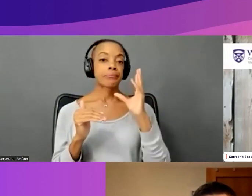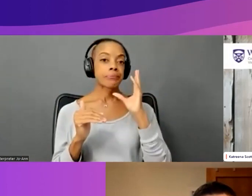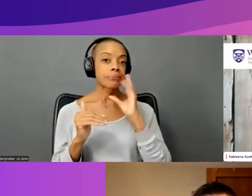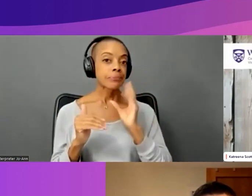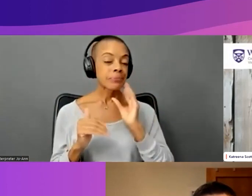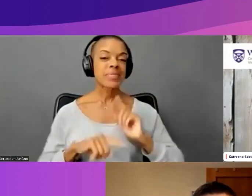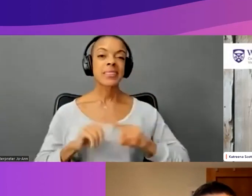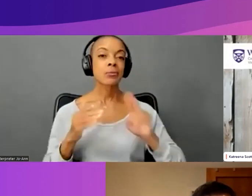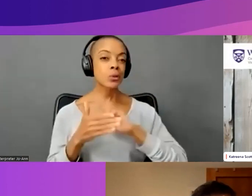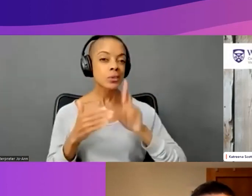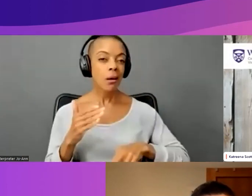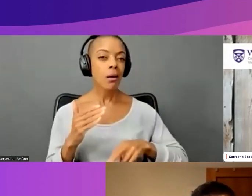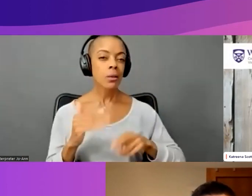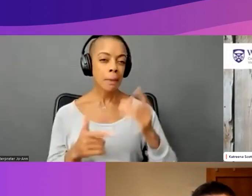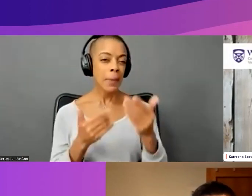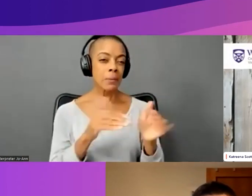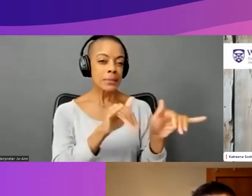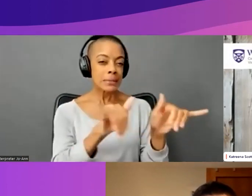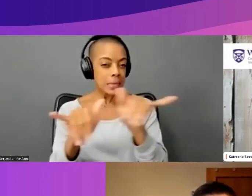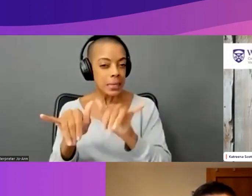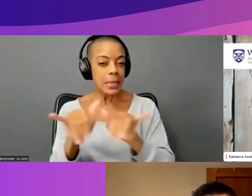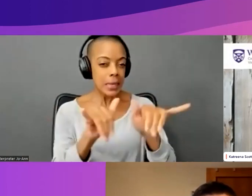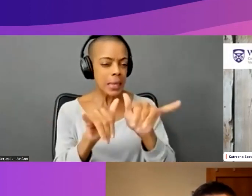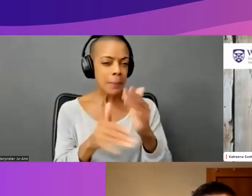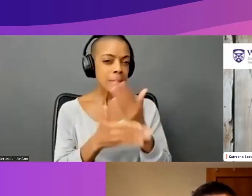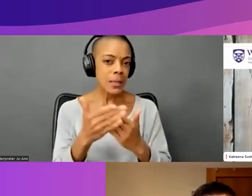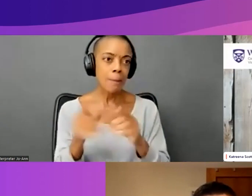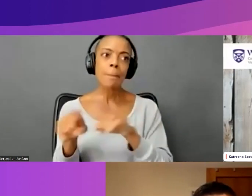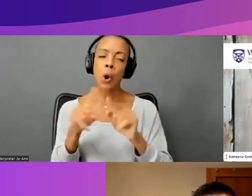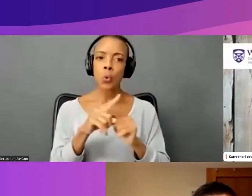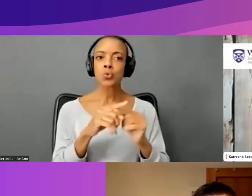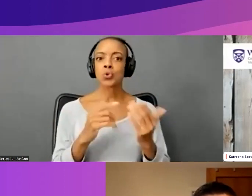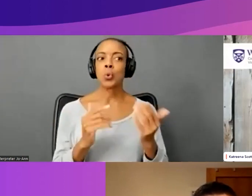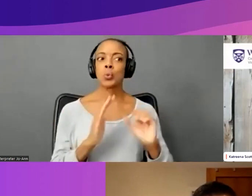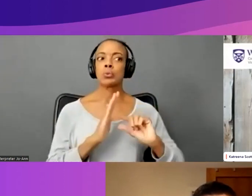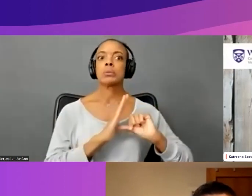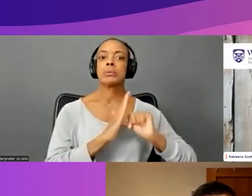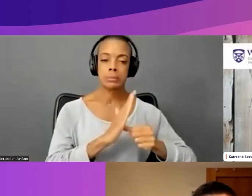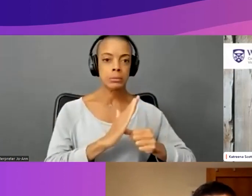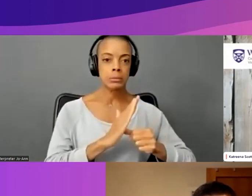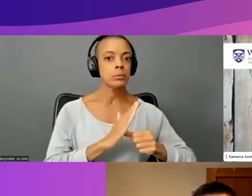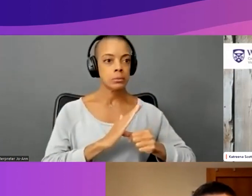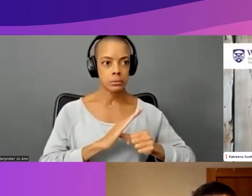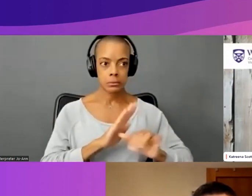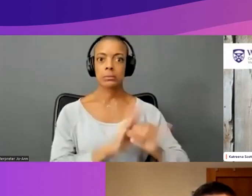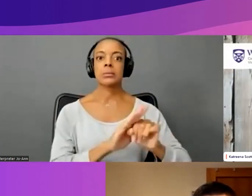outcomes and that sort of thing. So I would say like there are similarities, but there are also like profound nuances that I